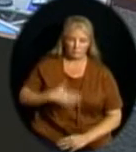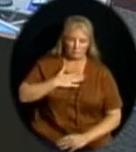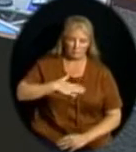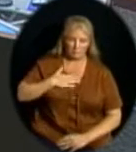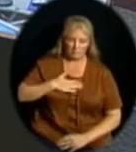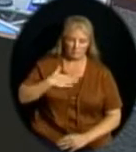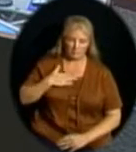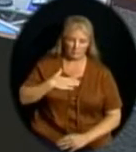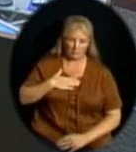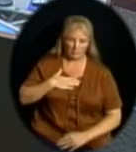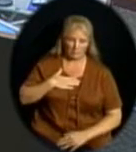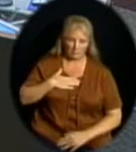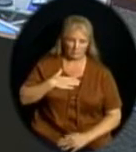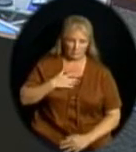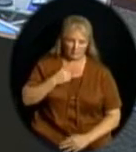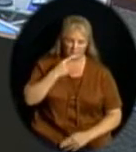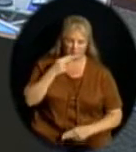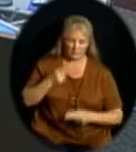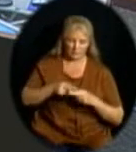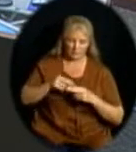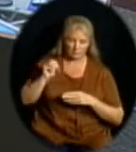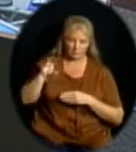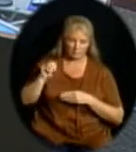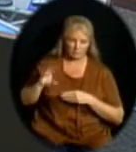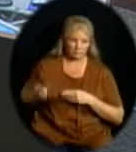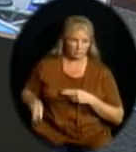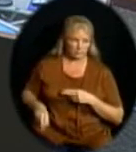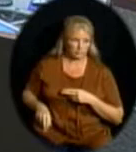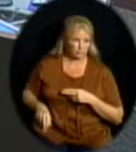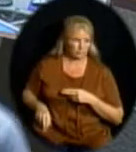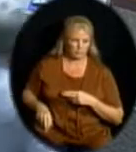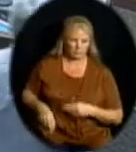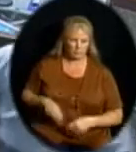roll? Do you want to turn on the mics, please? Are they not on?